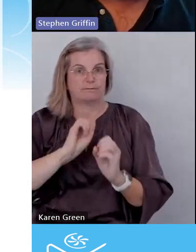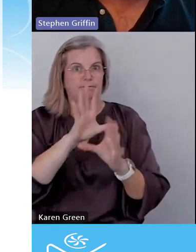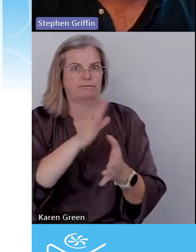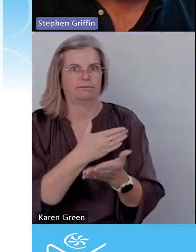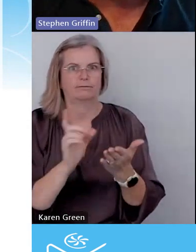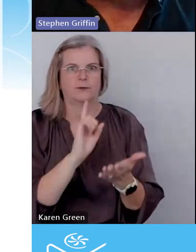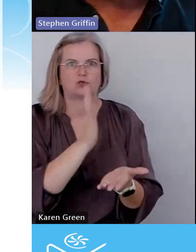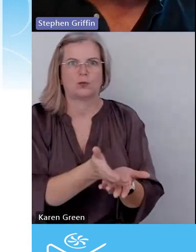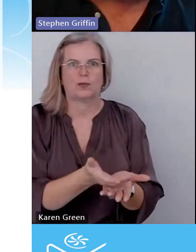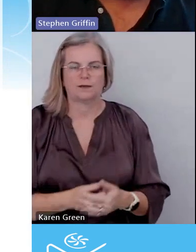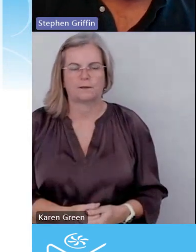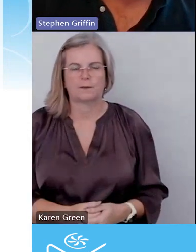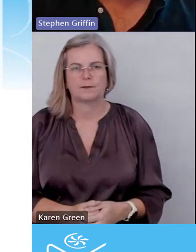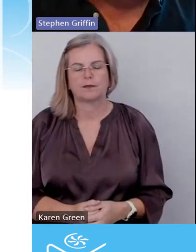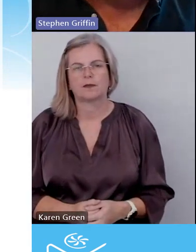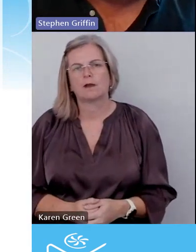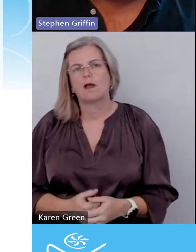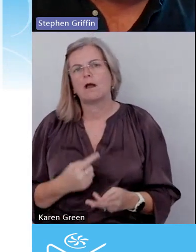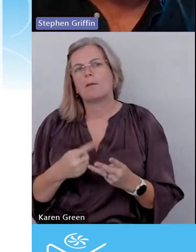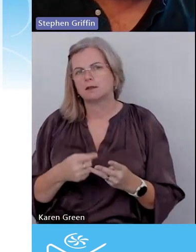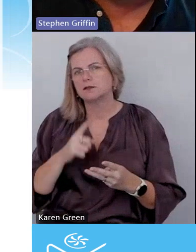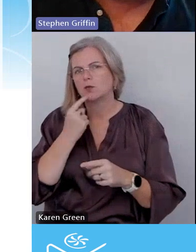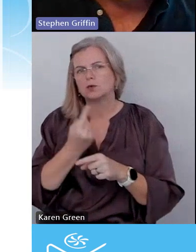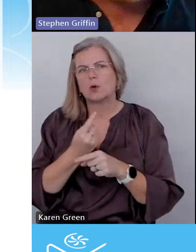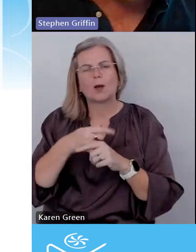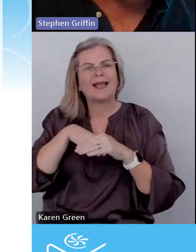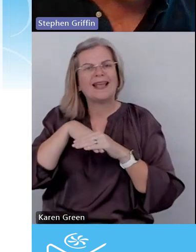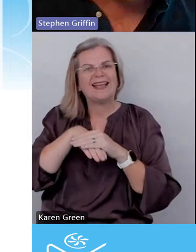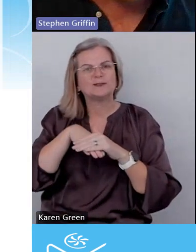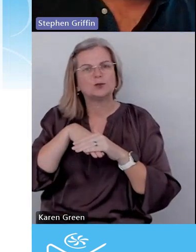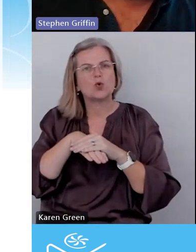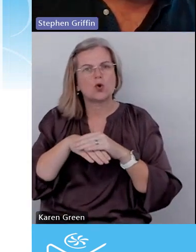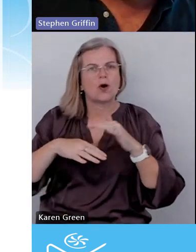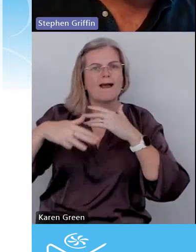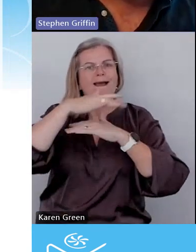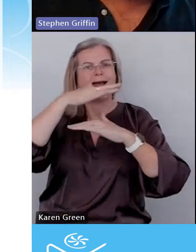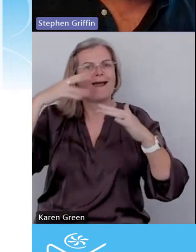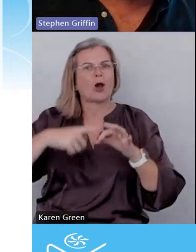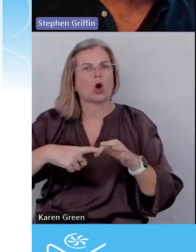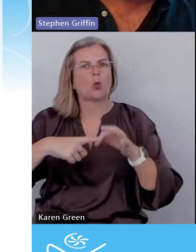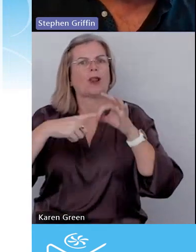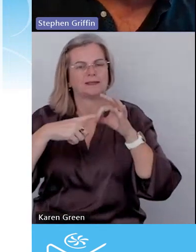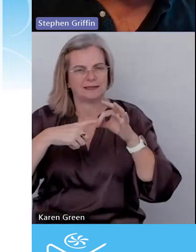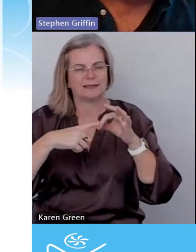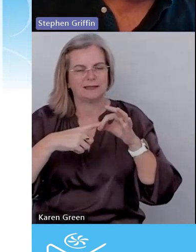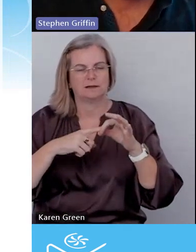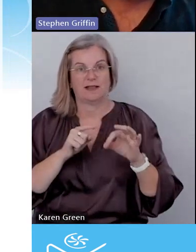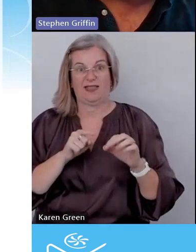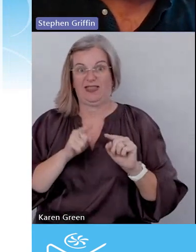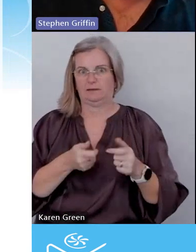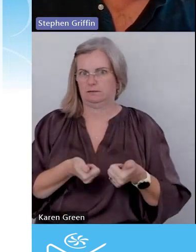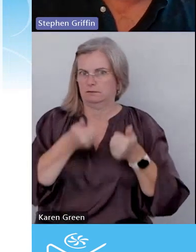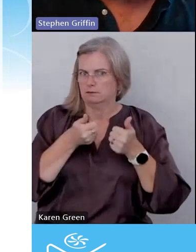improvements in indoor air quality, as well as part of a big plan to improve our resilience against infection as part of a multi-layered